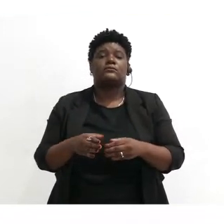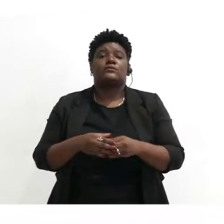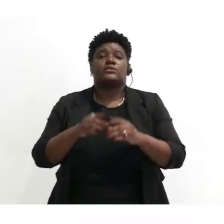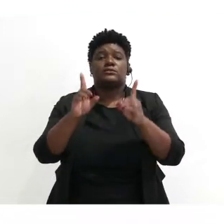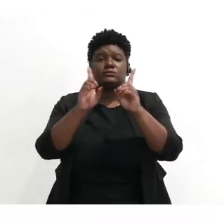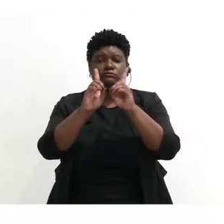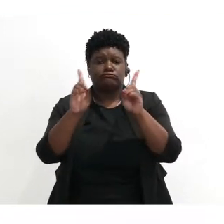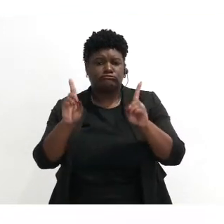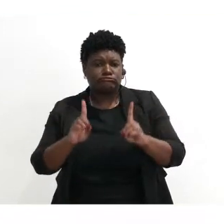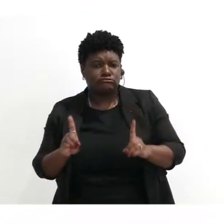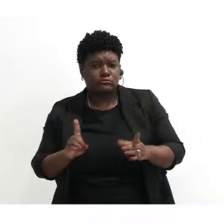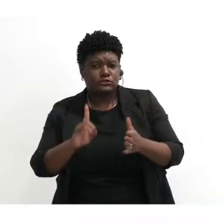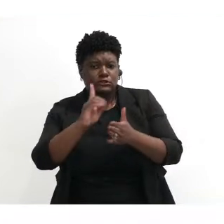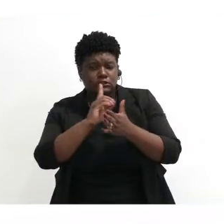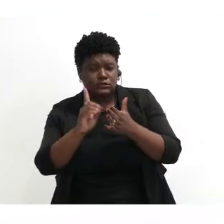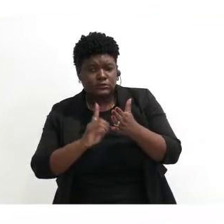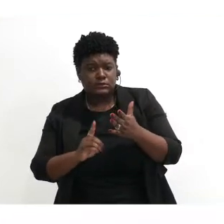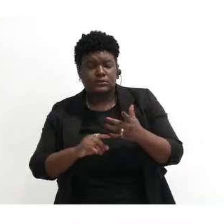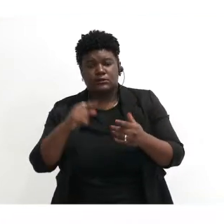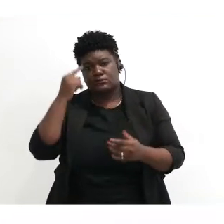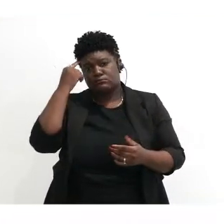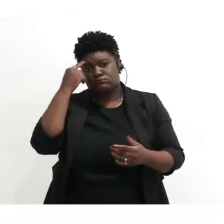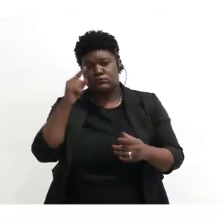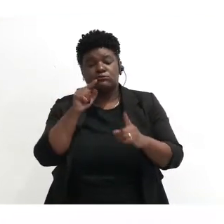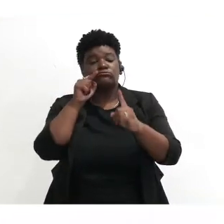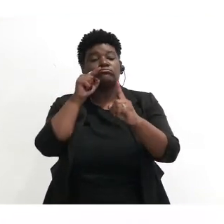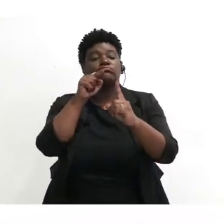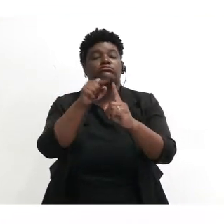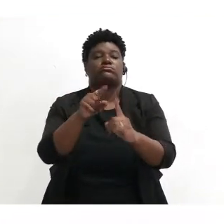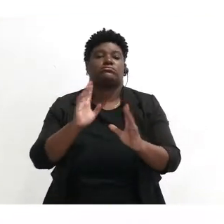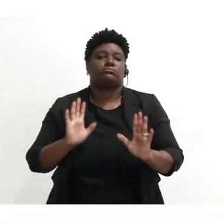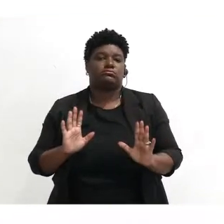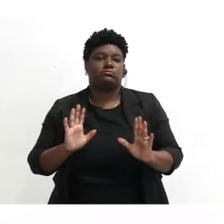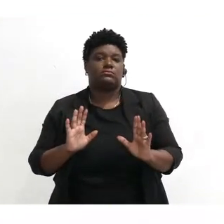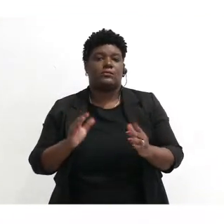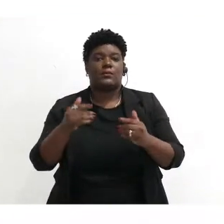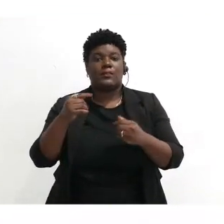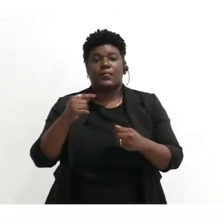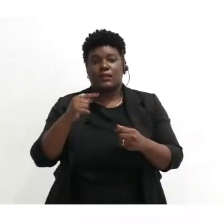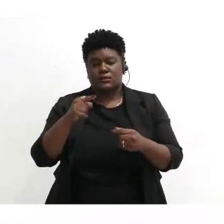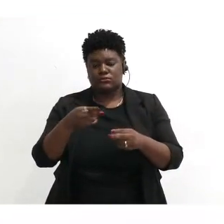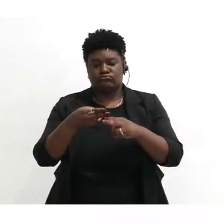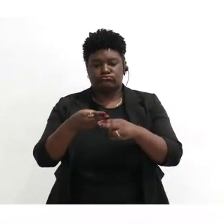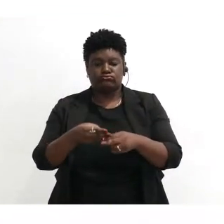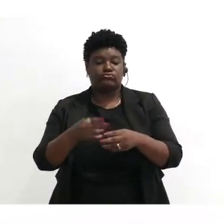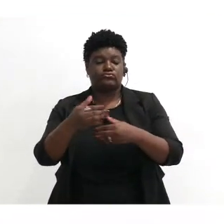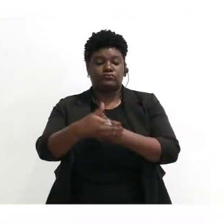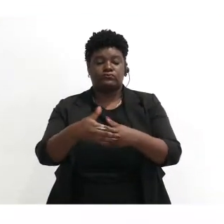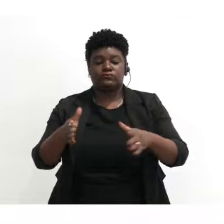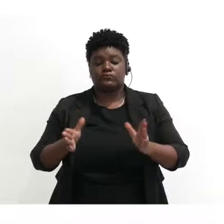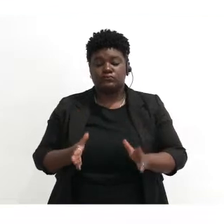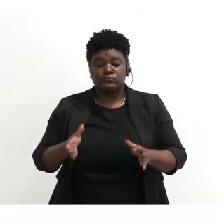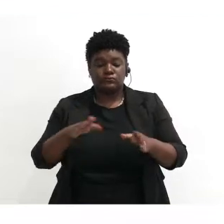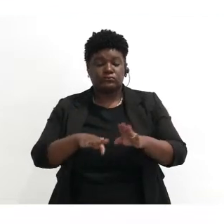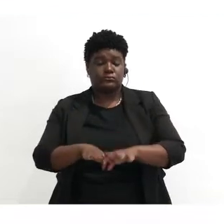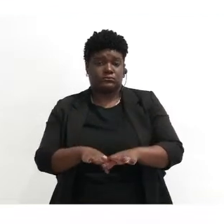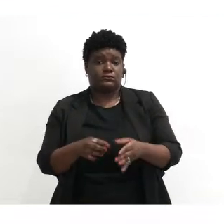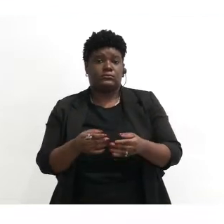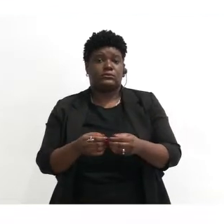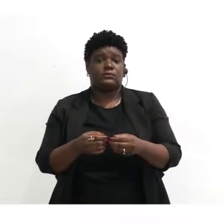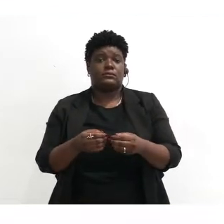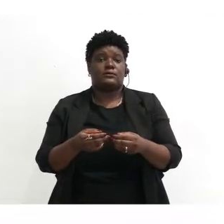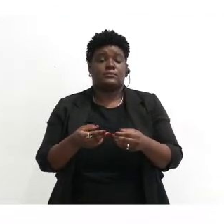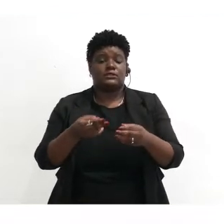application-specific packaging. So when I was at Amcor, we'd had customers come to us and say, we have a